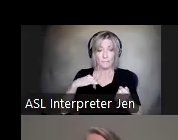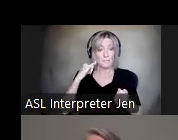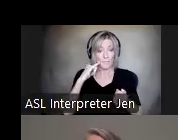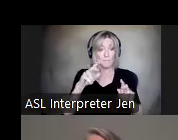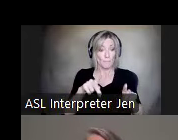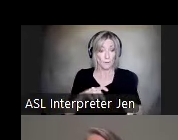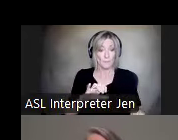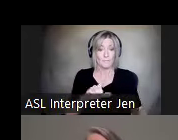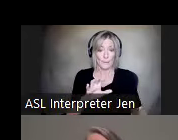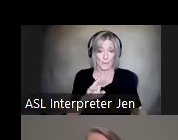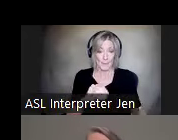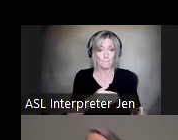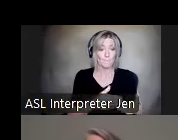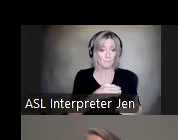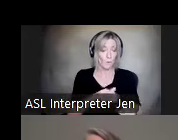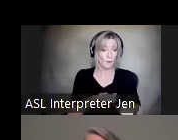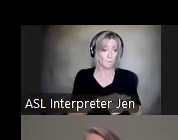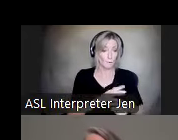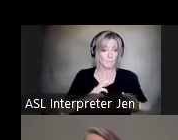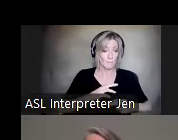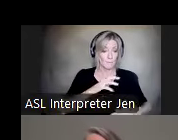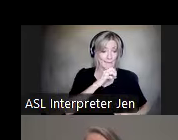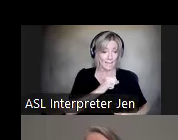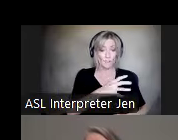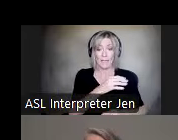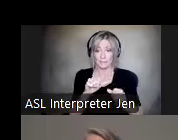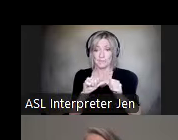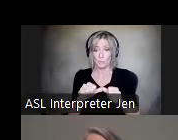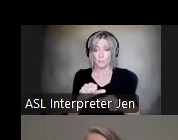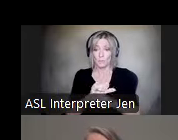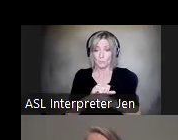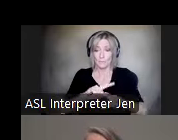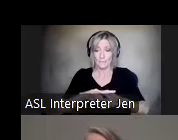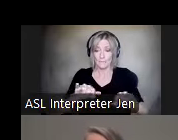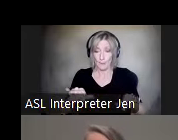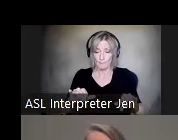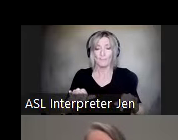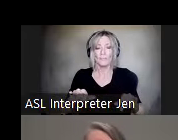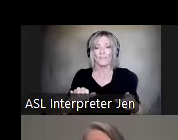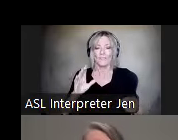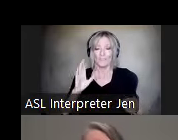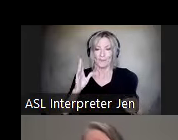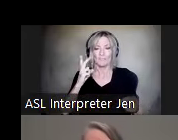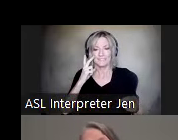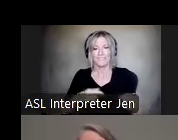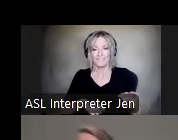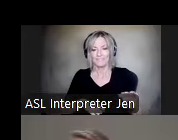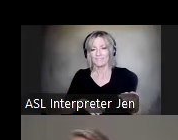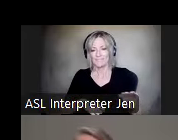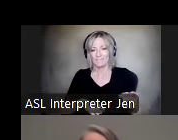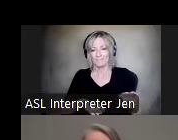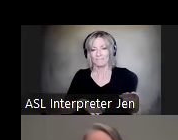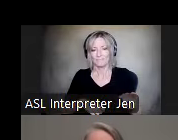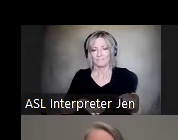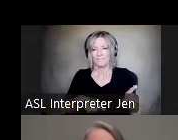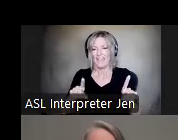them before their full retirement age and continues working, they're going to be encountering this earnings test.